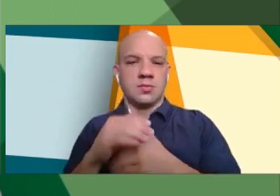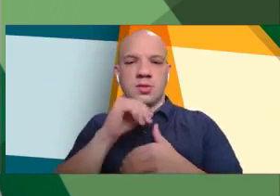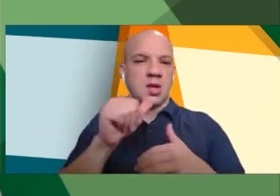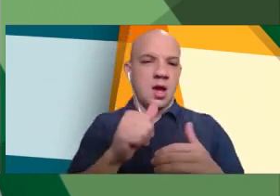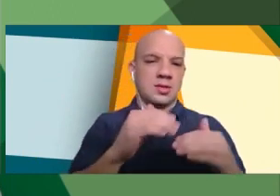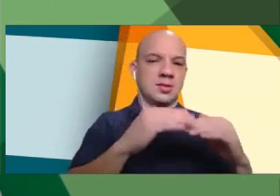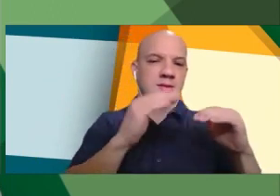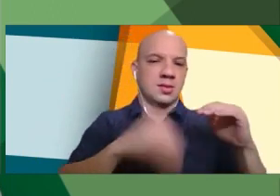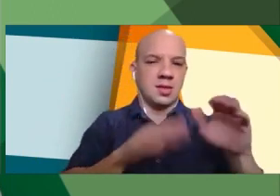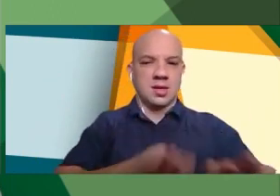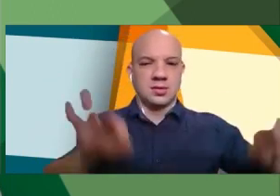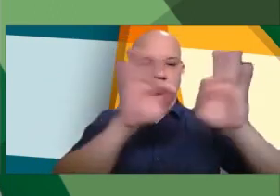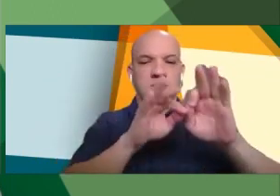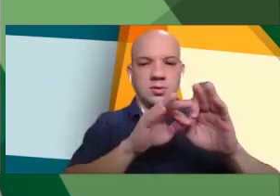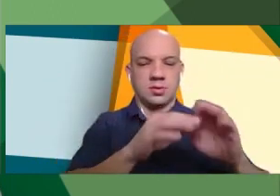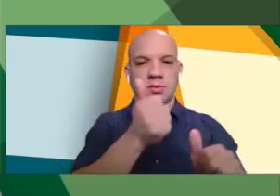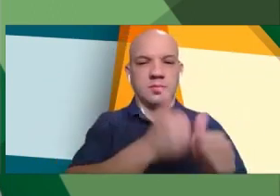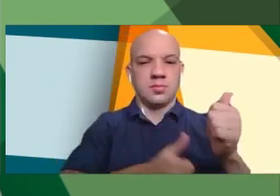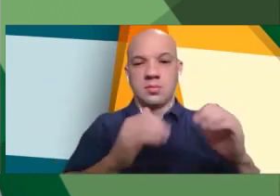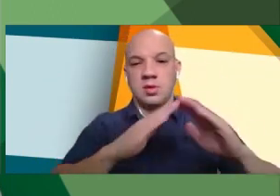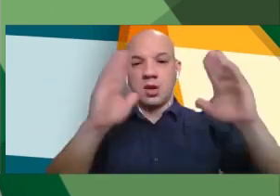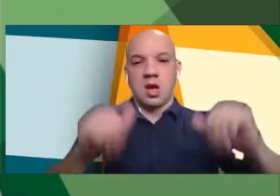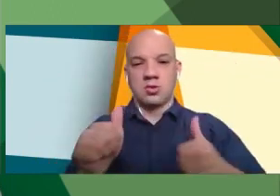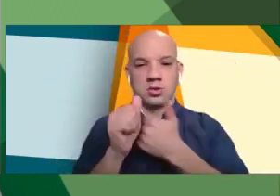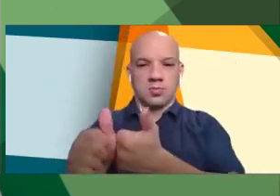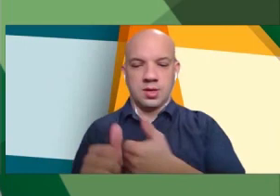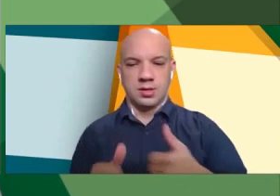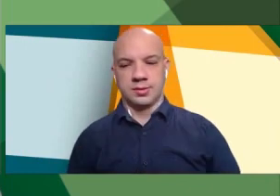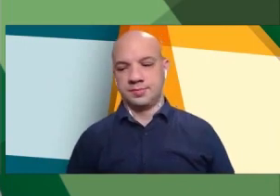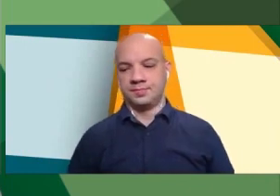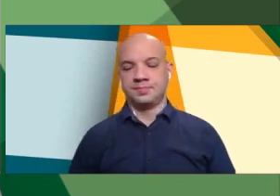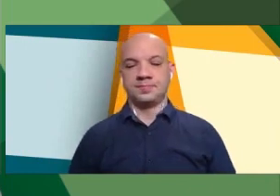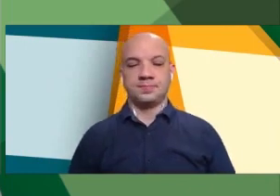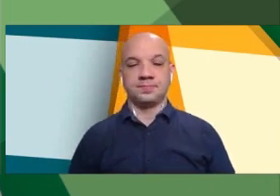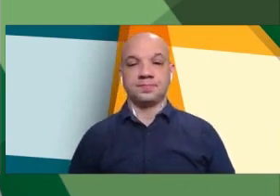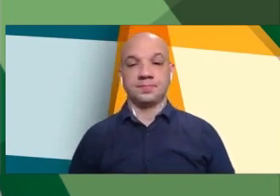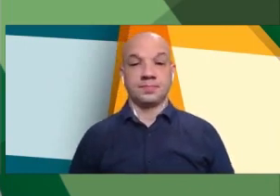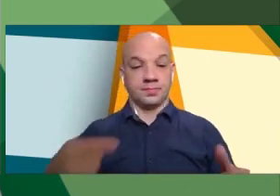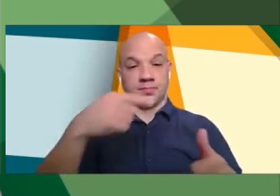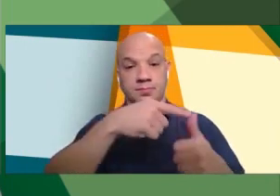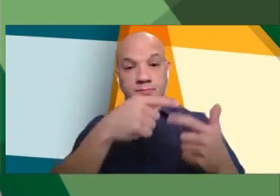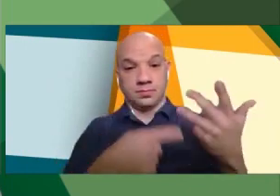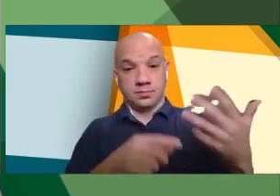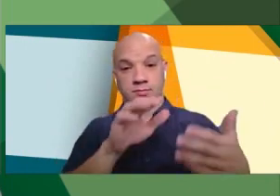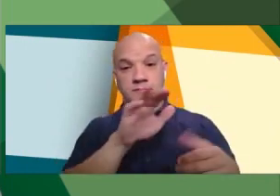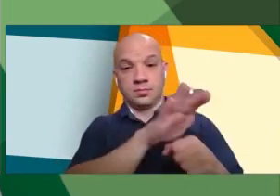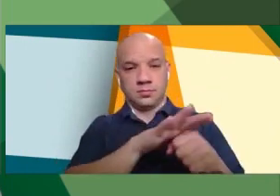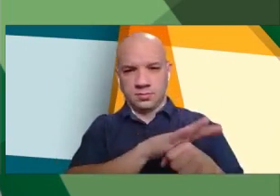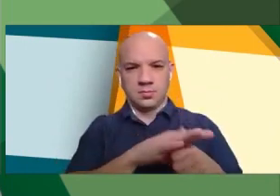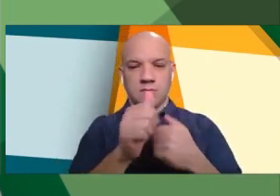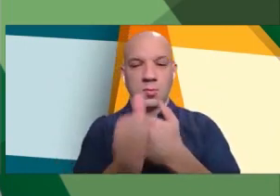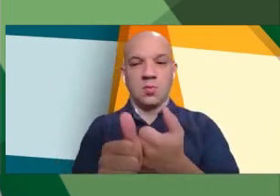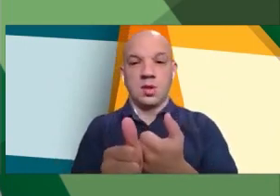important, Fair Housing and Fair Housing Compliance. These areas of